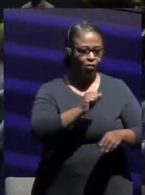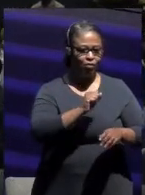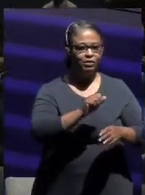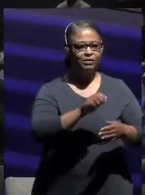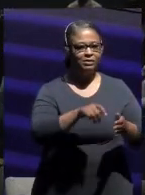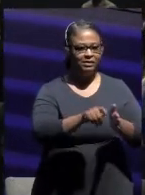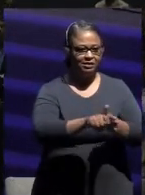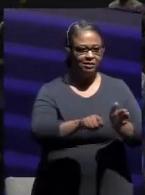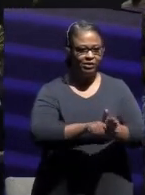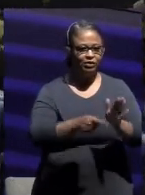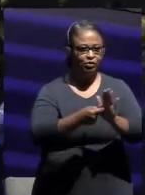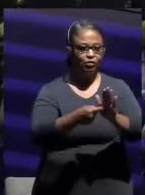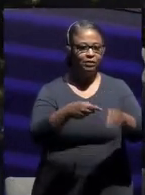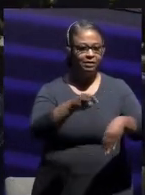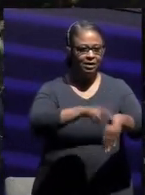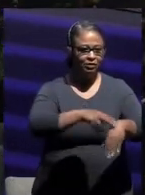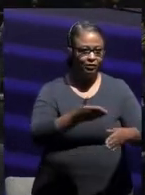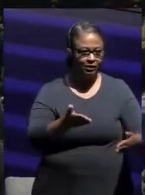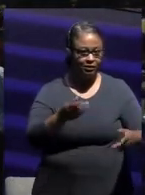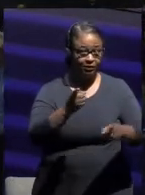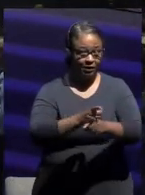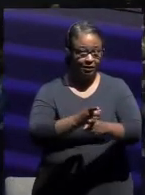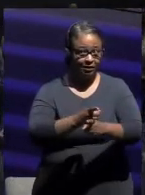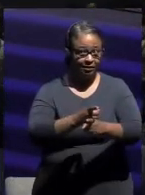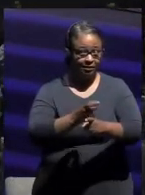really, really want.